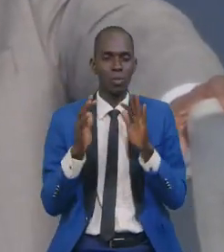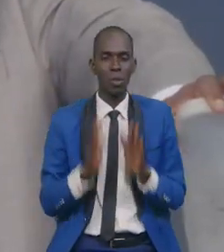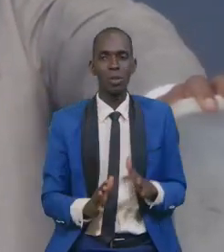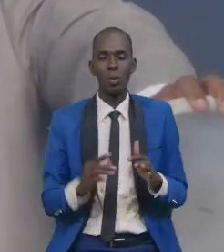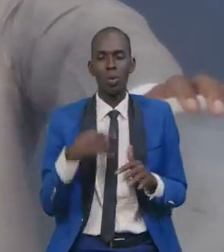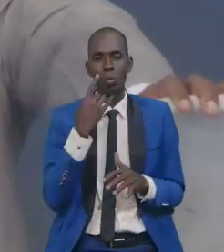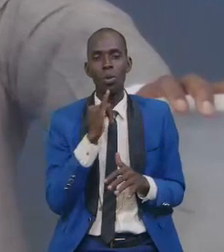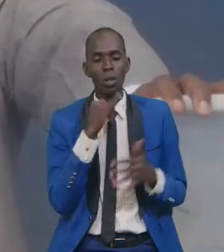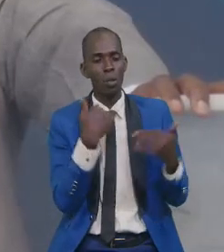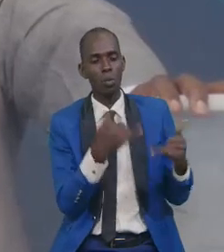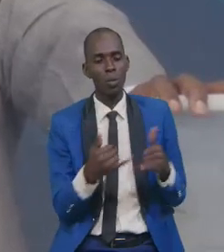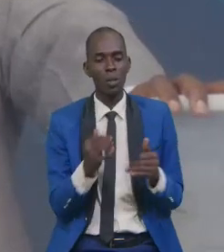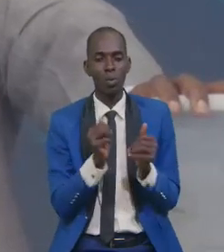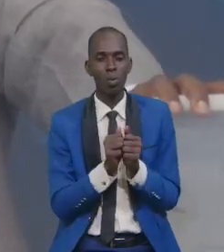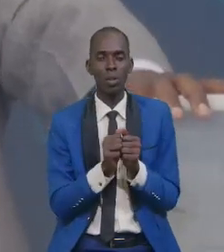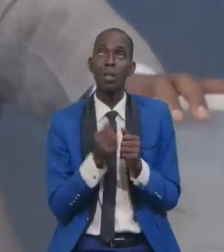with heaven